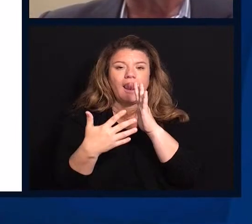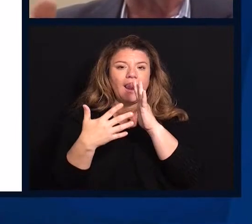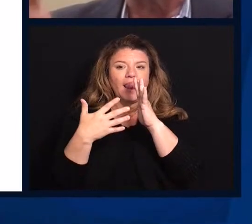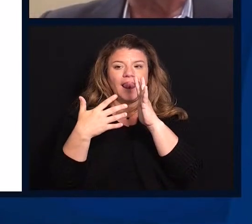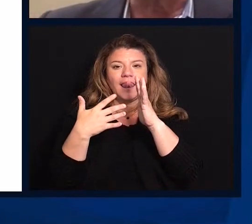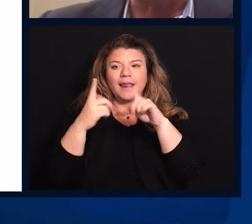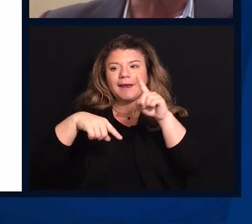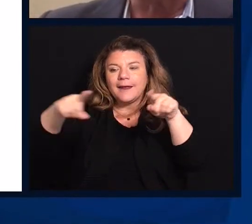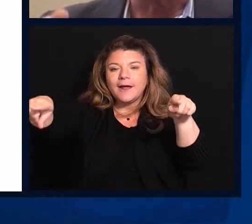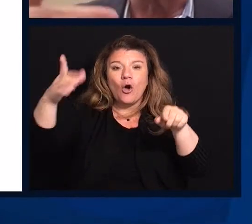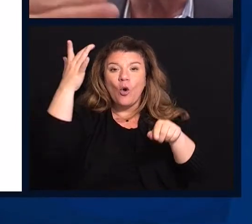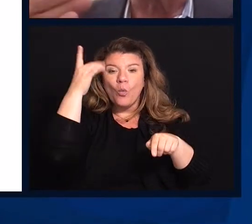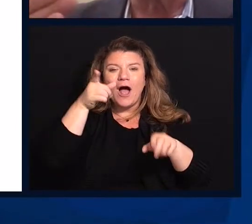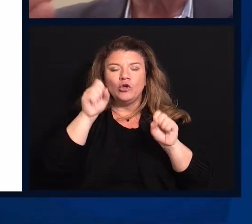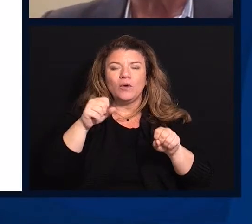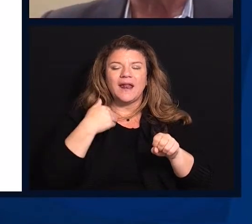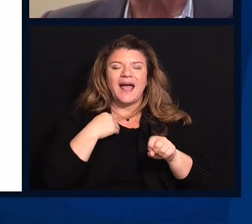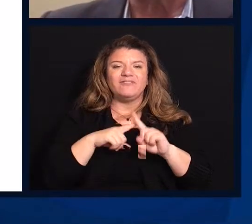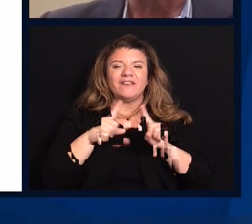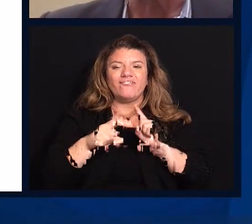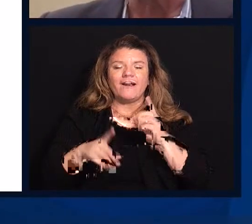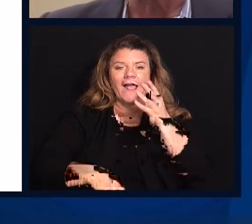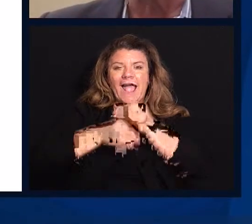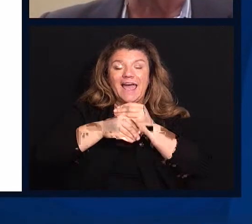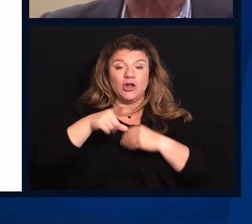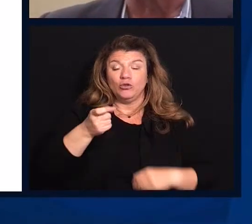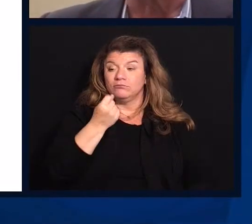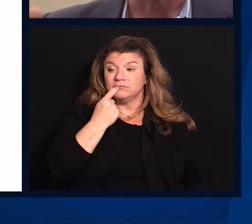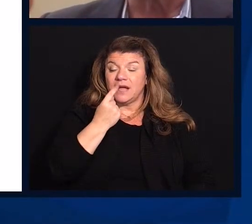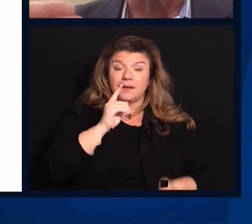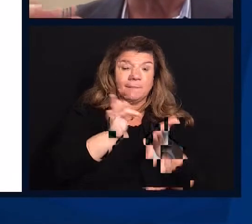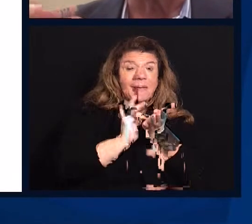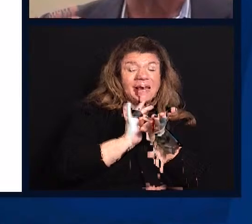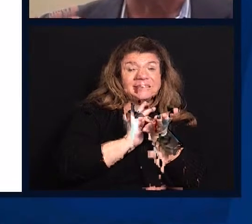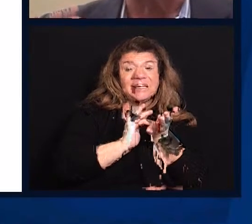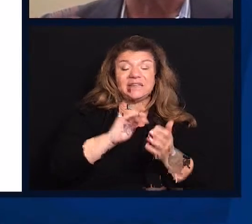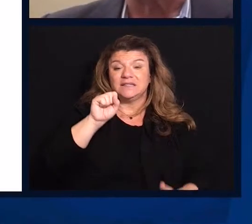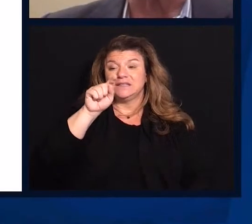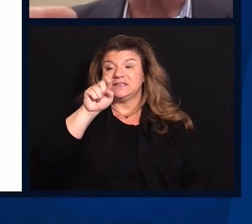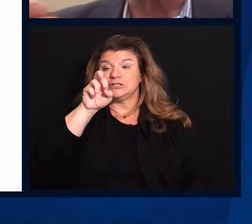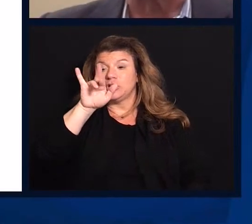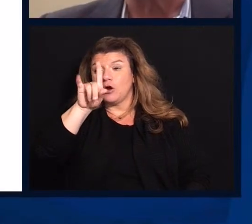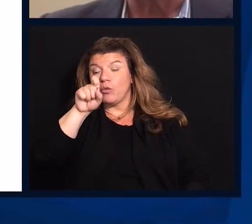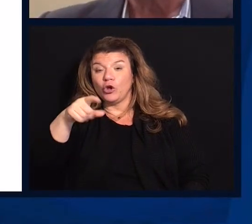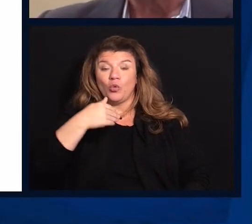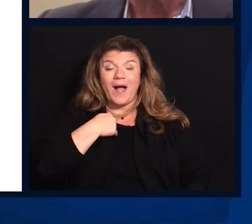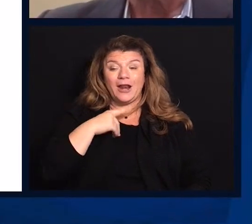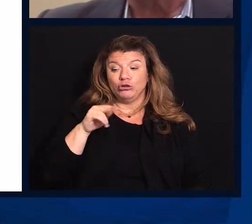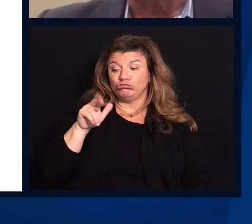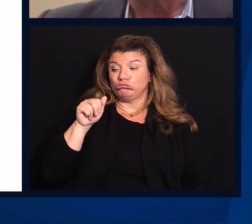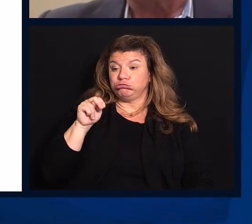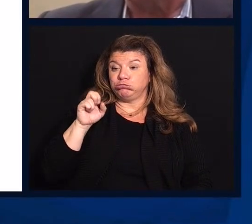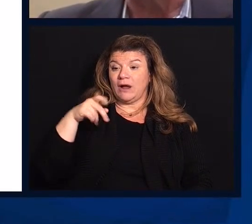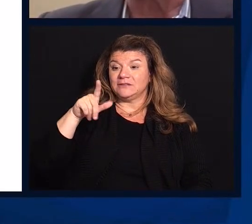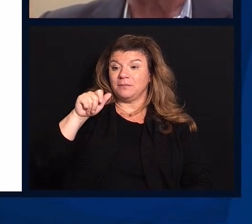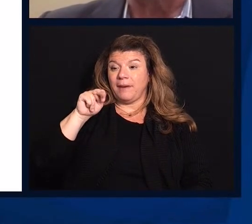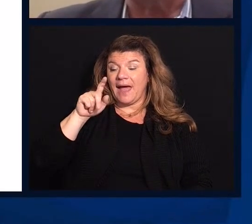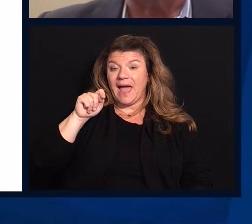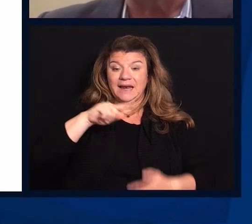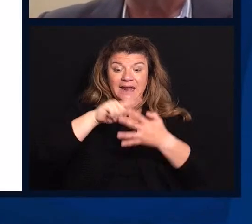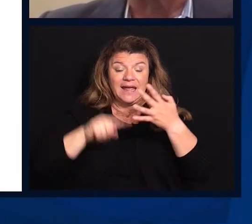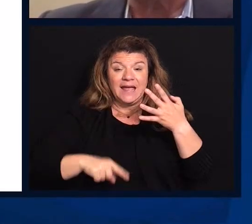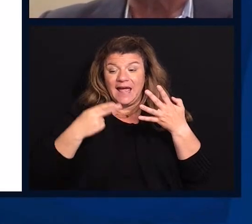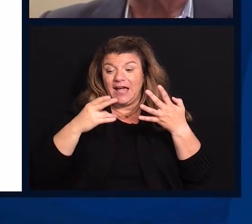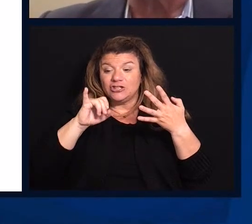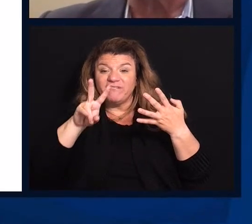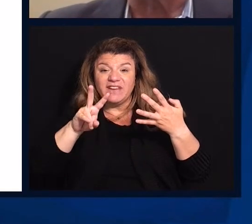you're immunocompromised? In other words, do you take medicines like corticosteroids? Have you had a transplant, et cetera? Do you have HIV? Do you